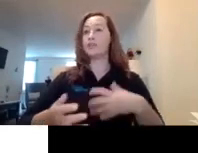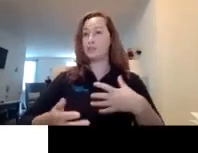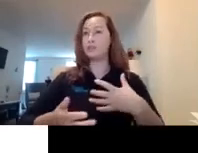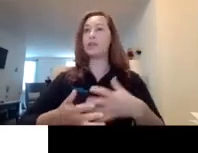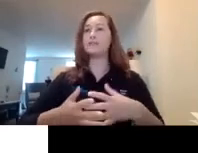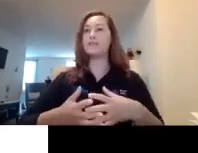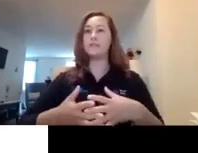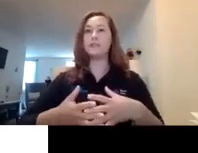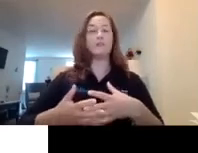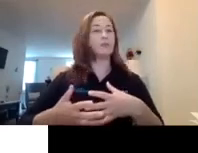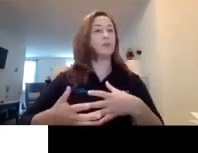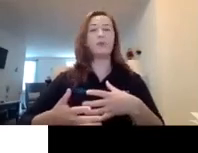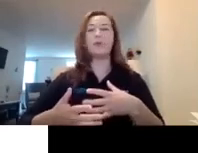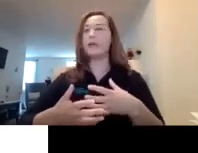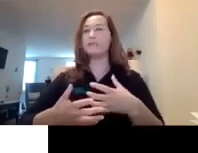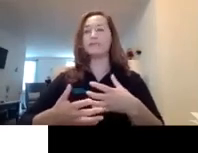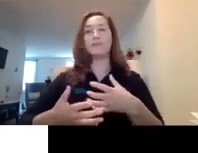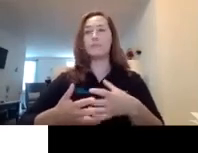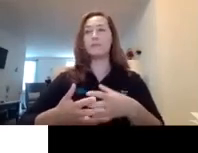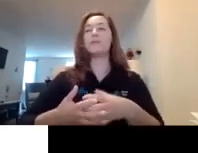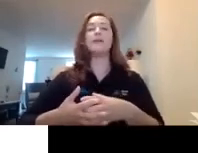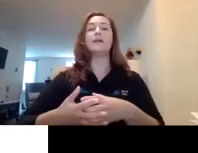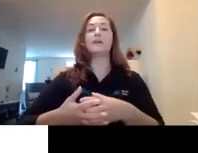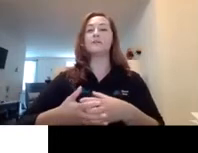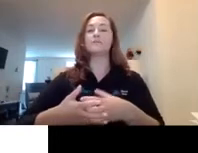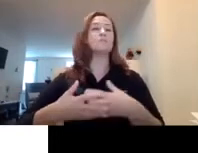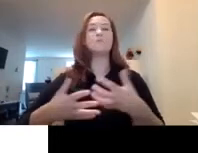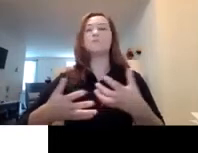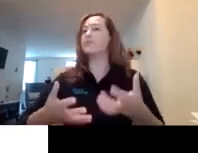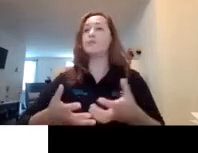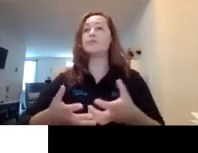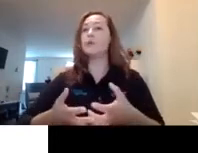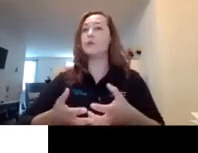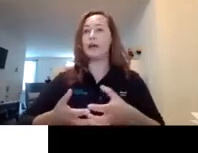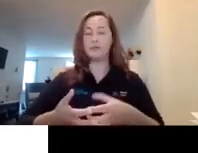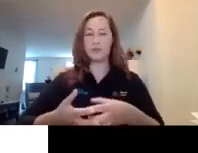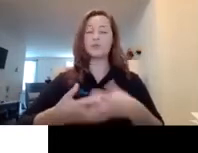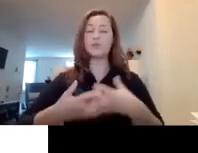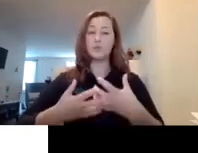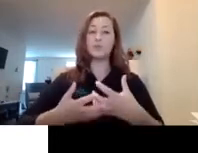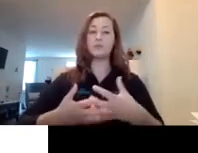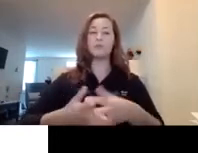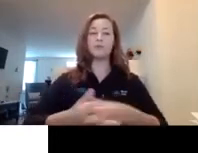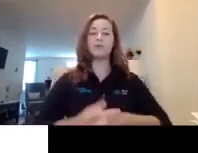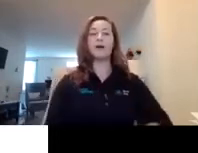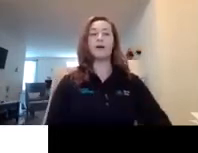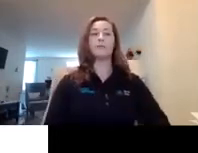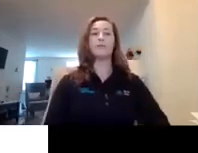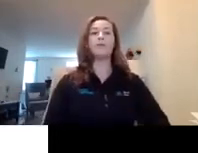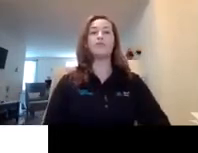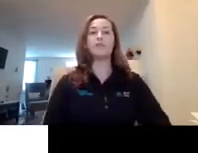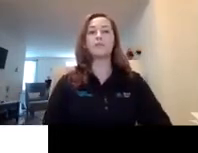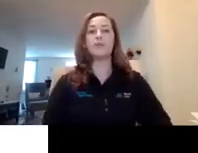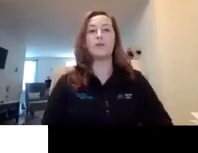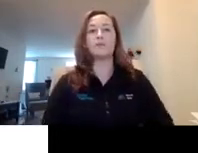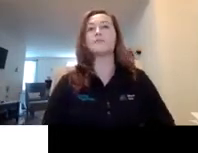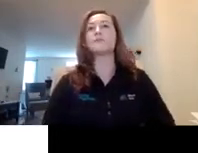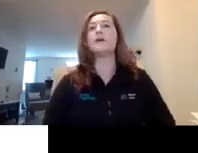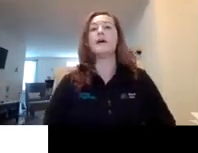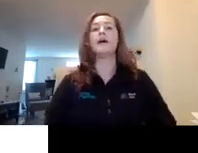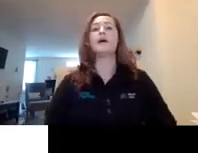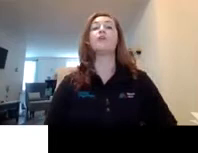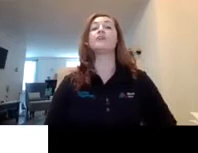take action and see if we could do something, sometimes very small actions to improve the patient